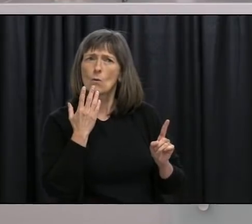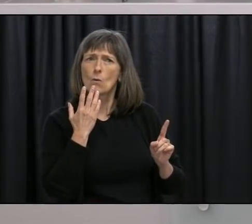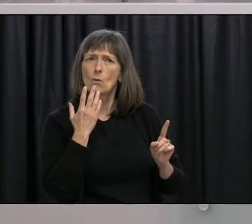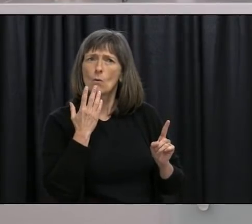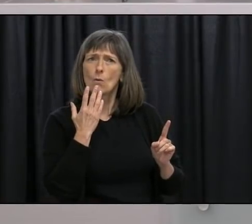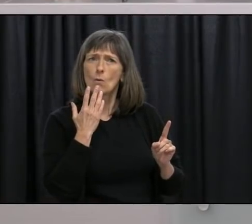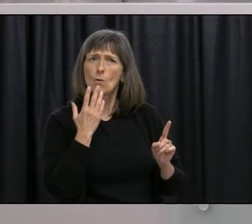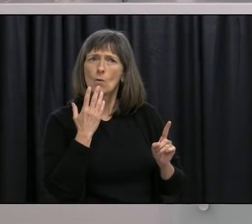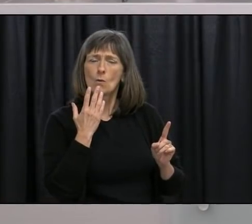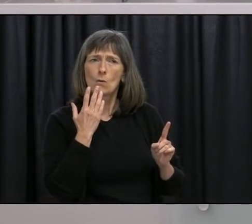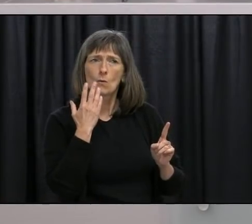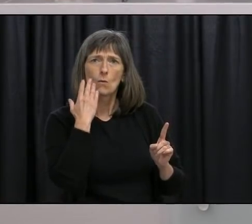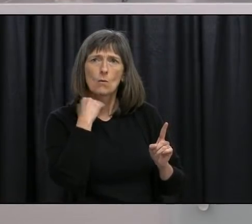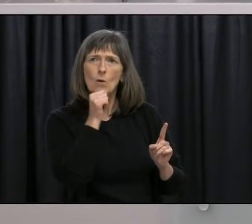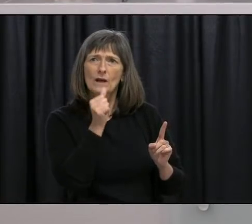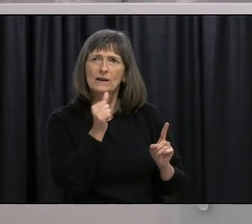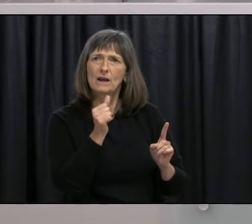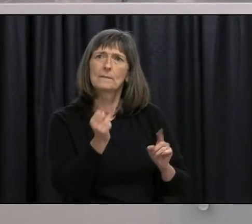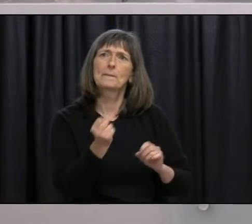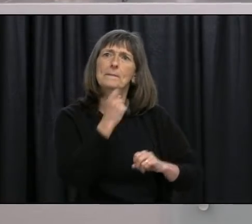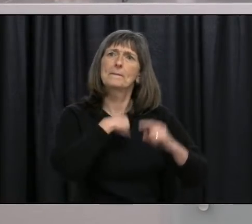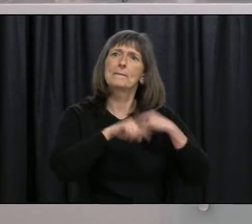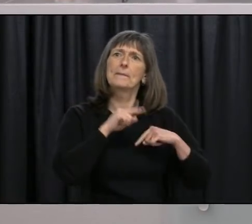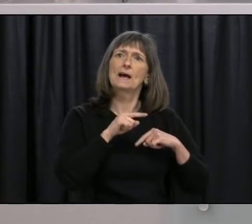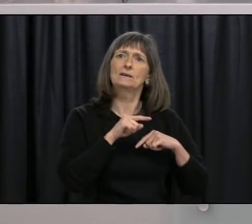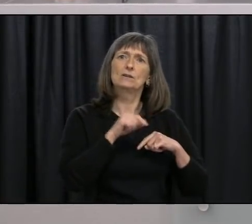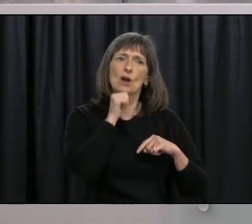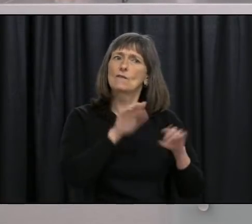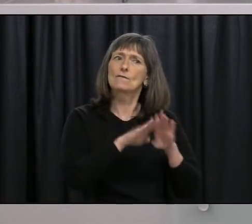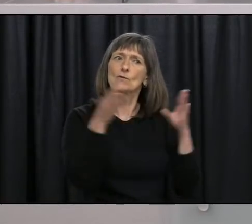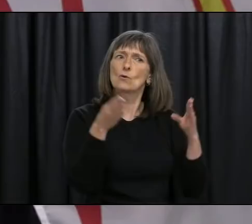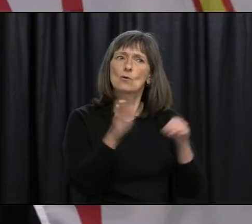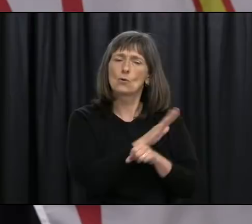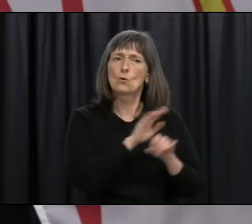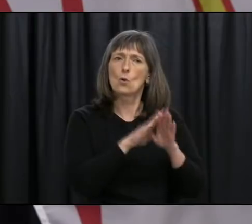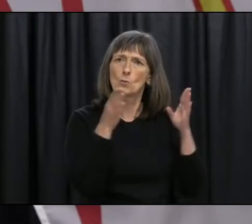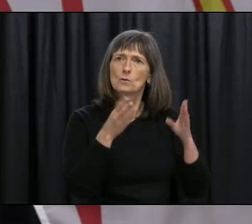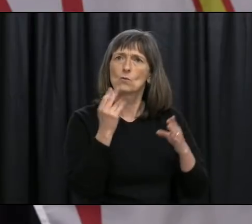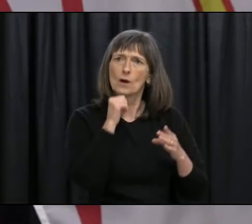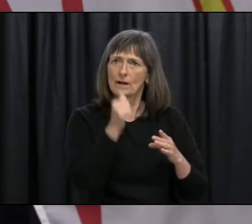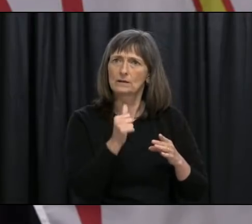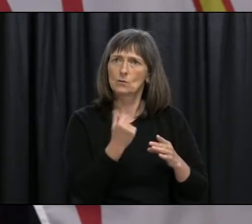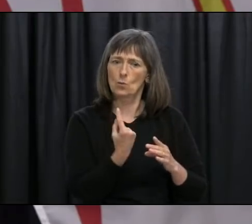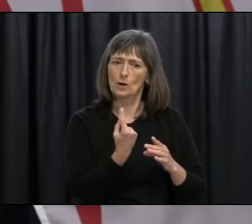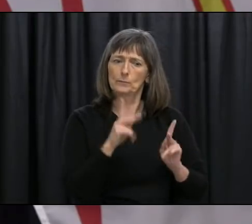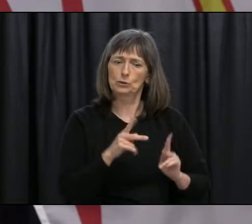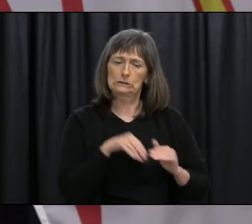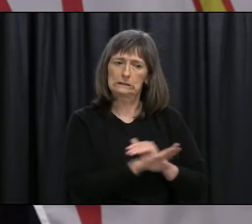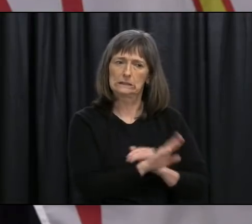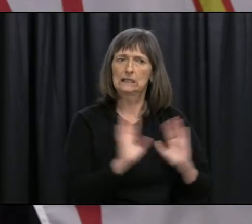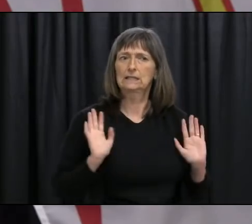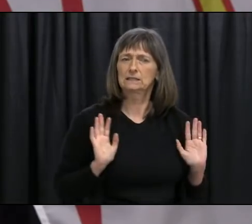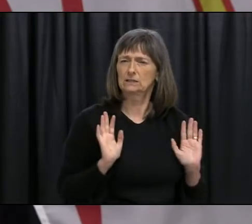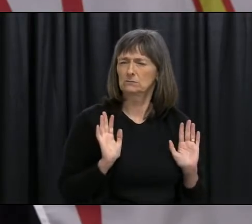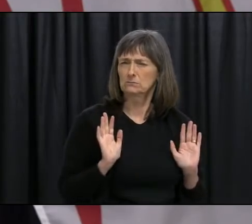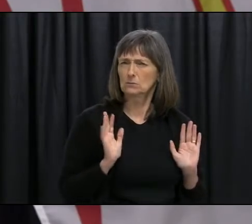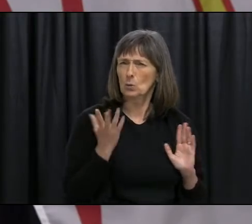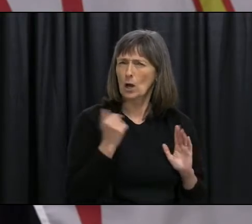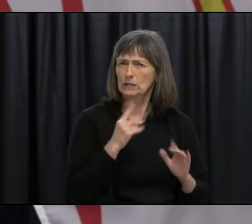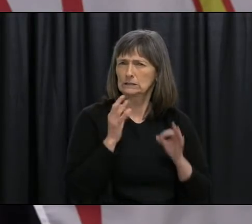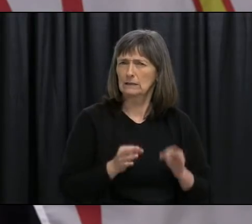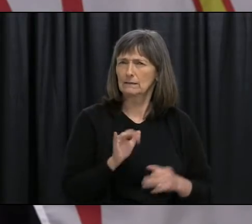be able to go back to the way it was before? Great, thanks. It's a good question, and certainly a question that we've been asked a fair bit,